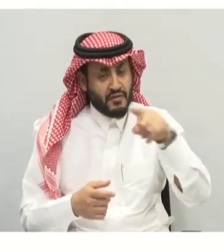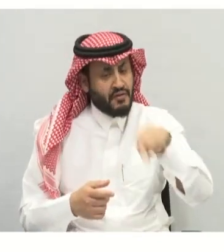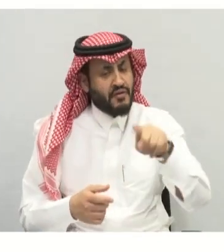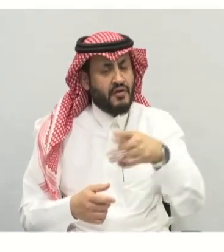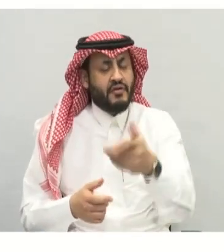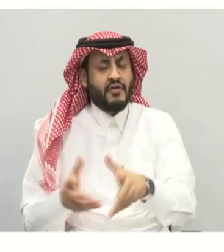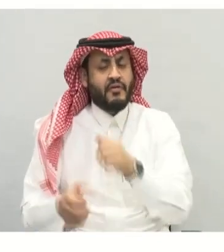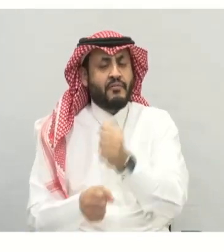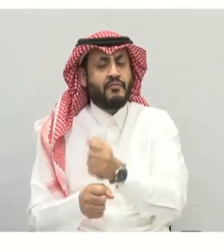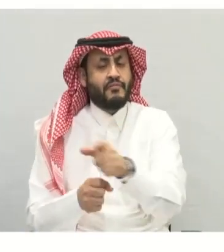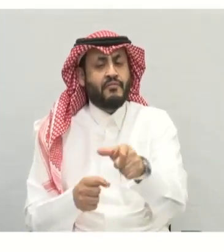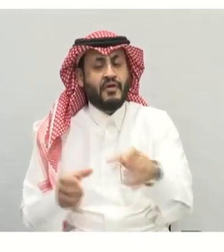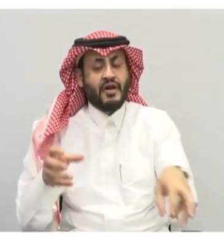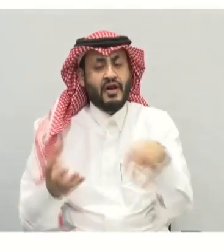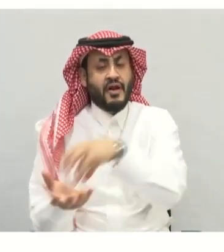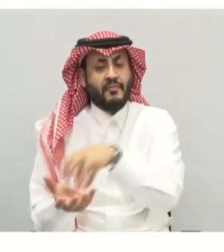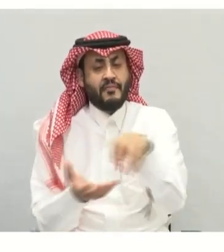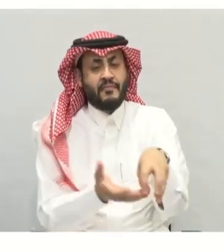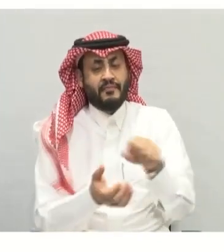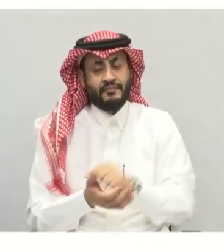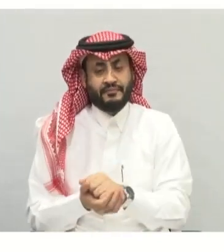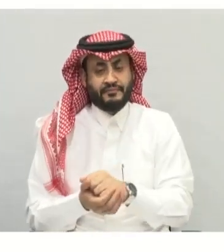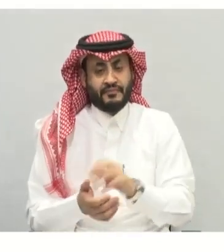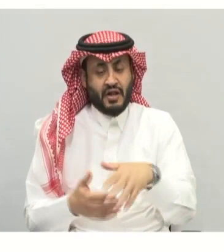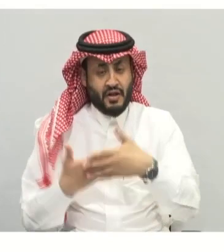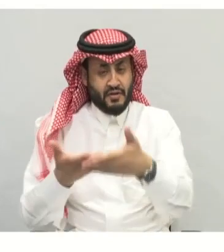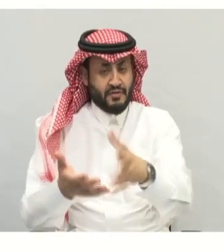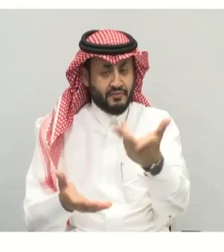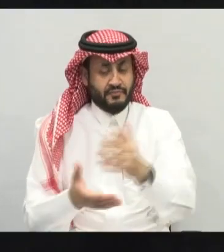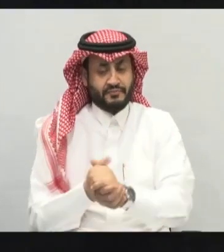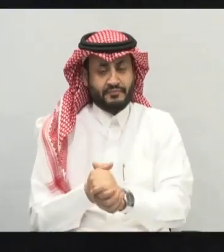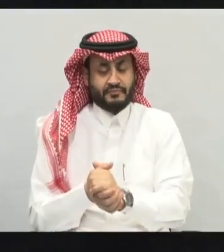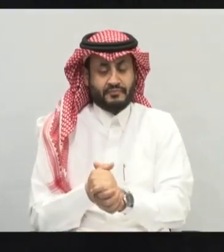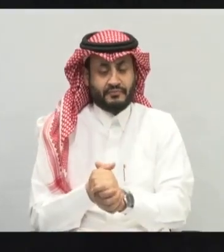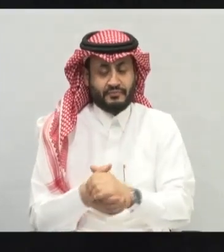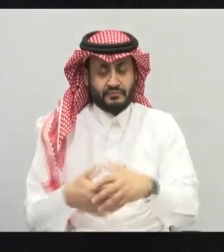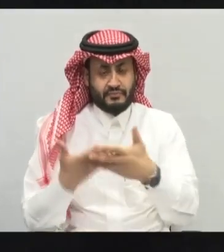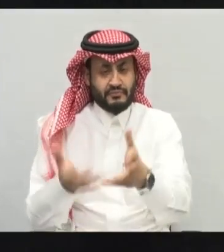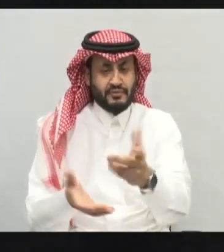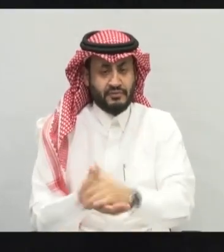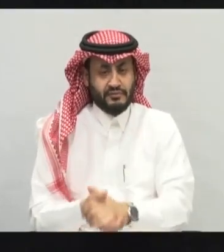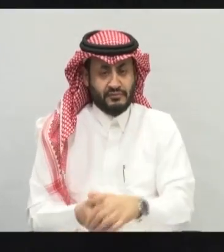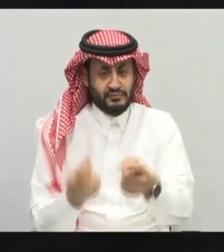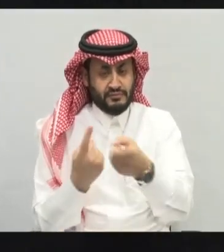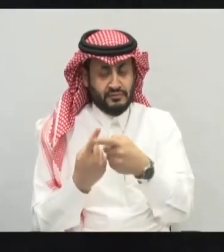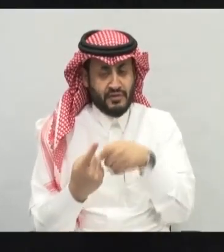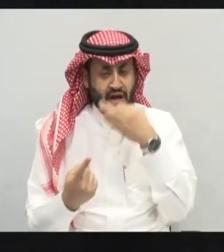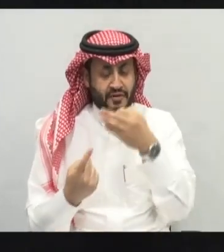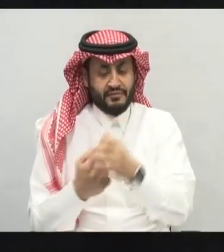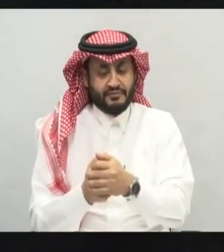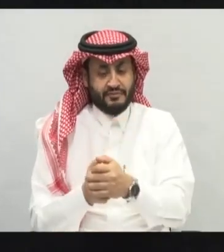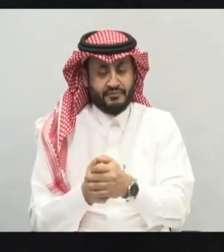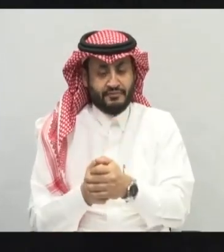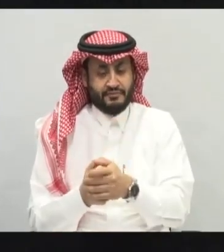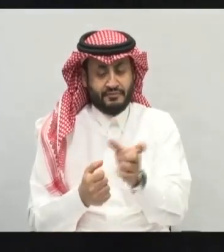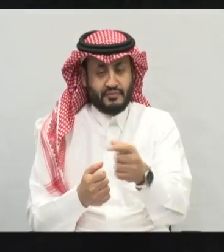or wrong thing to do in the other country and if you want to present this if you want to express this you can start by saying